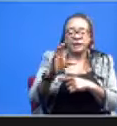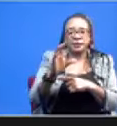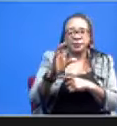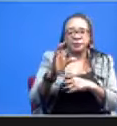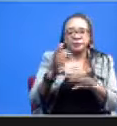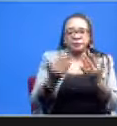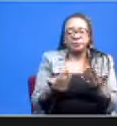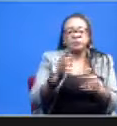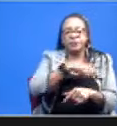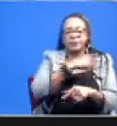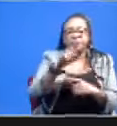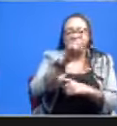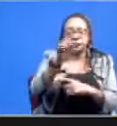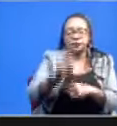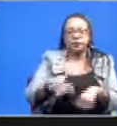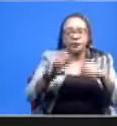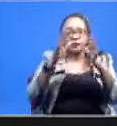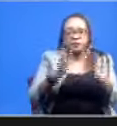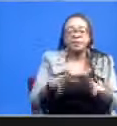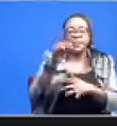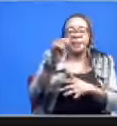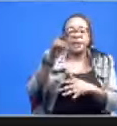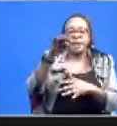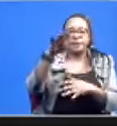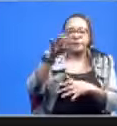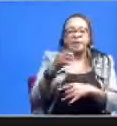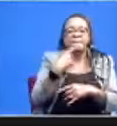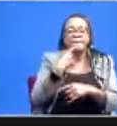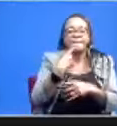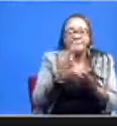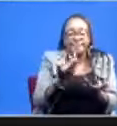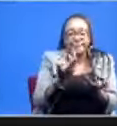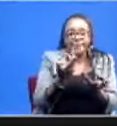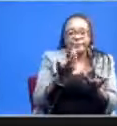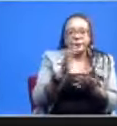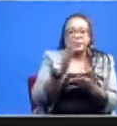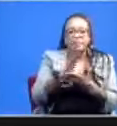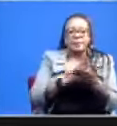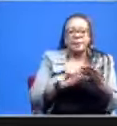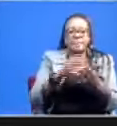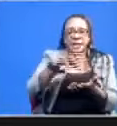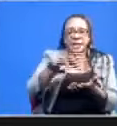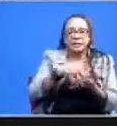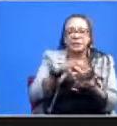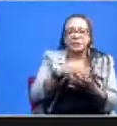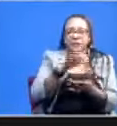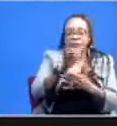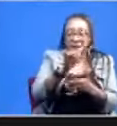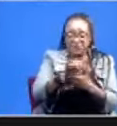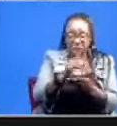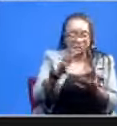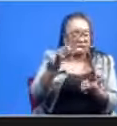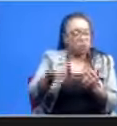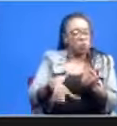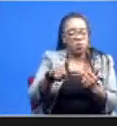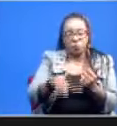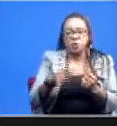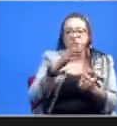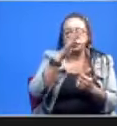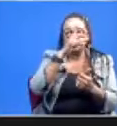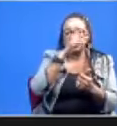Examination Council Chief Executive Officer David Njegere has said no cases of exam theft or cheating had